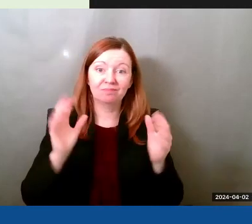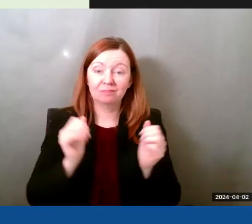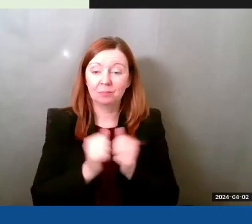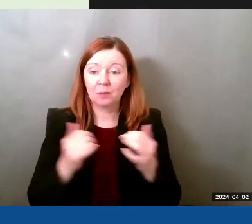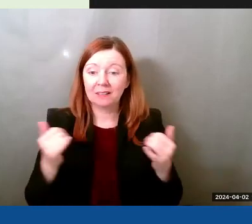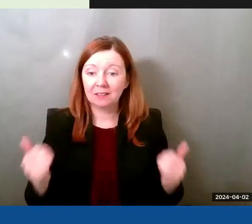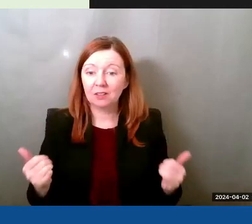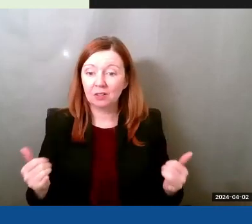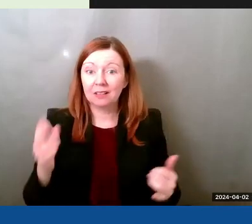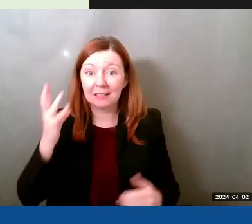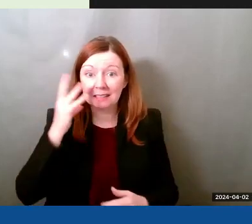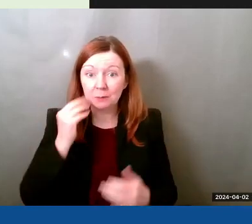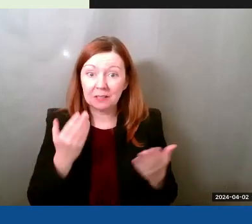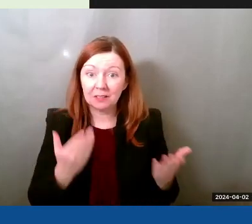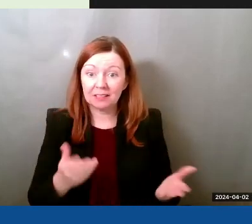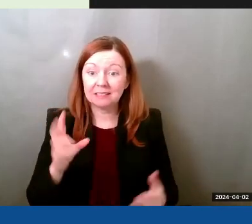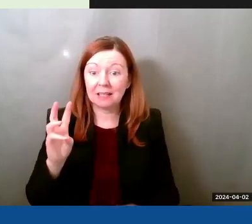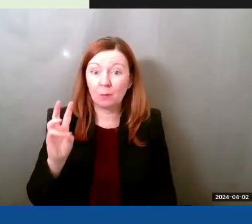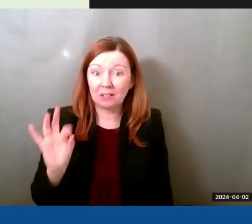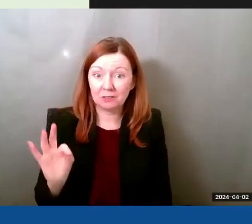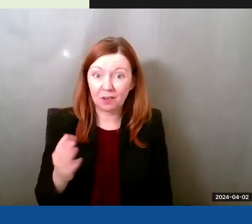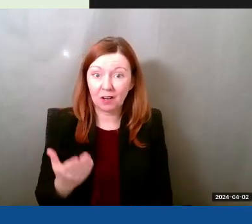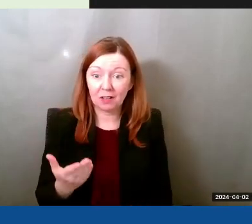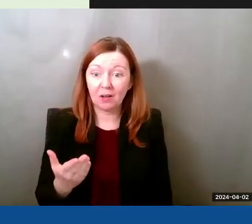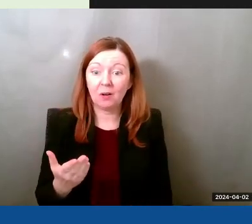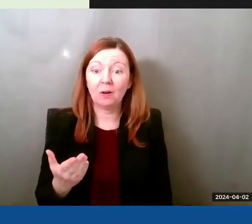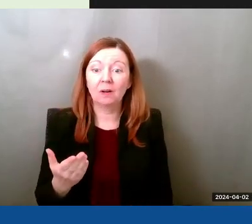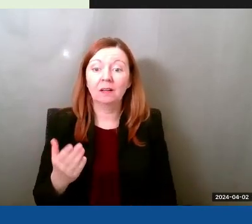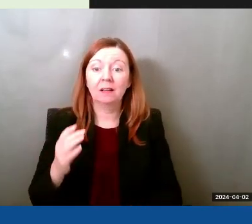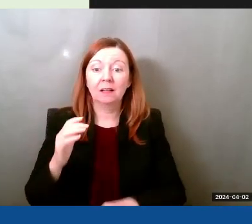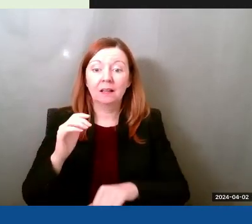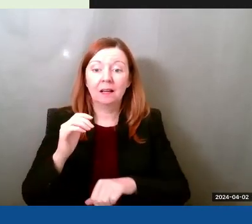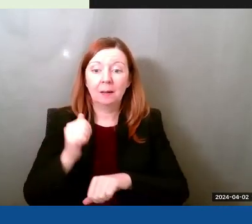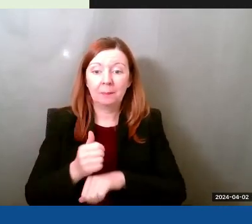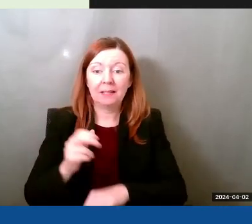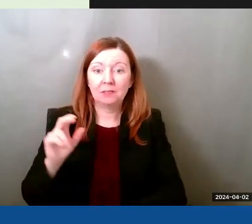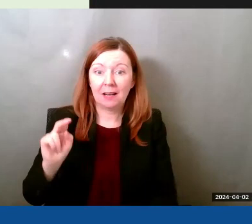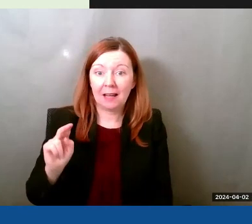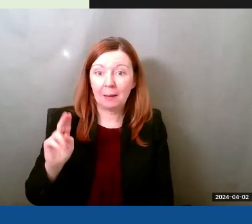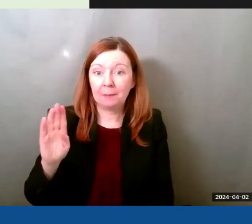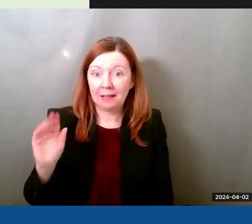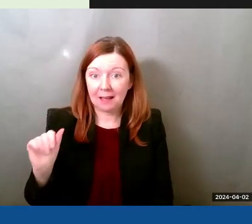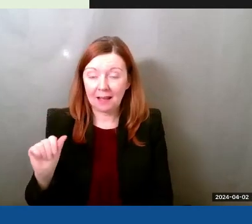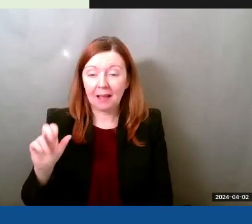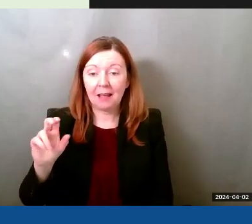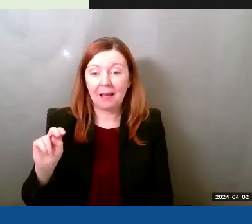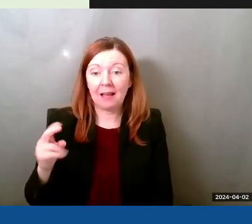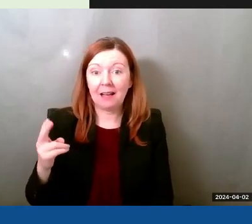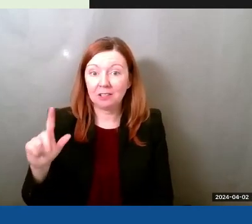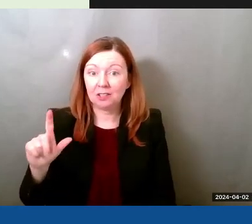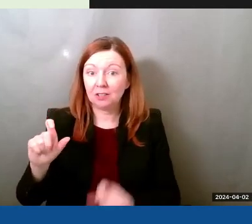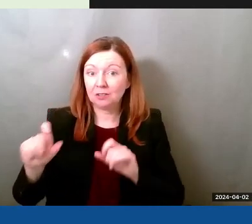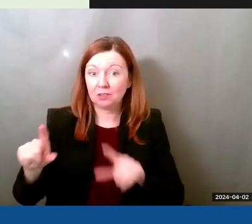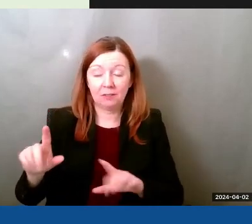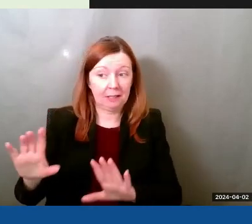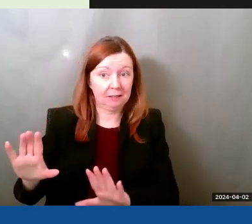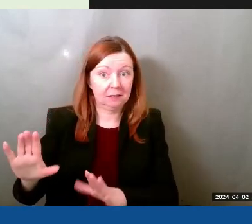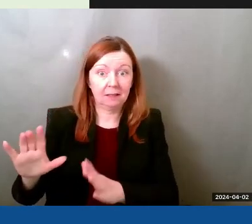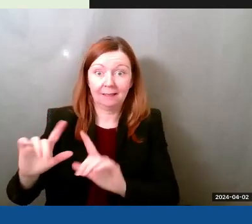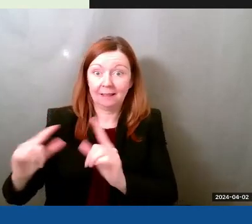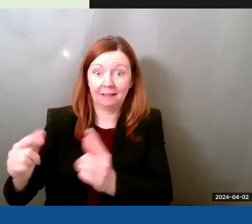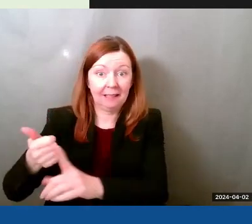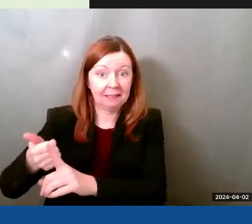current experience down at Wells Fargo Center, which is based on NBA and NHL surveys, not surveys we've done, but surveys that the leagues